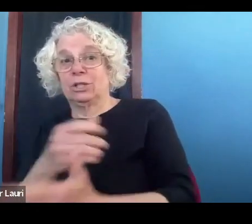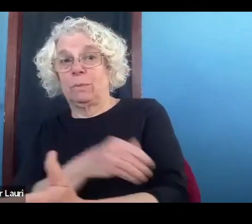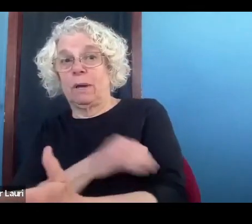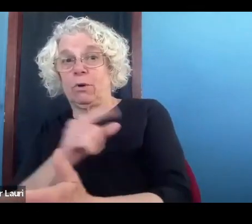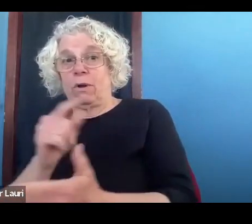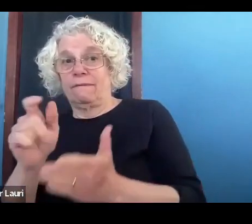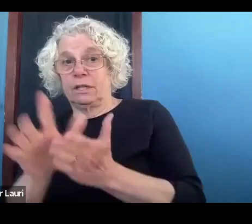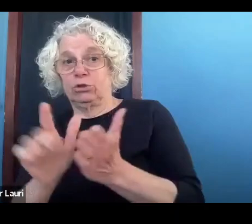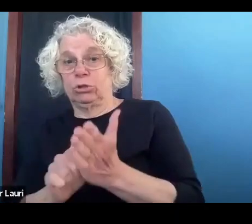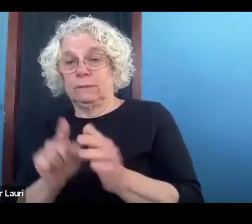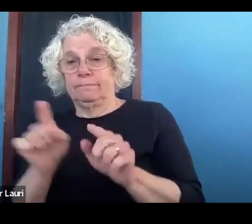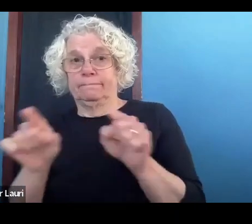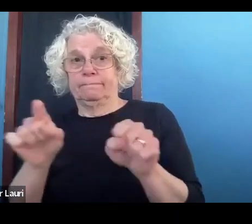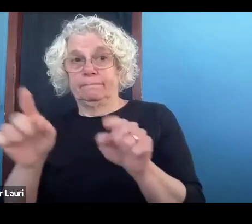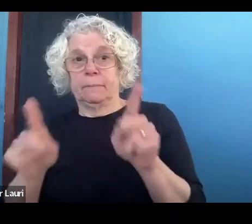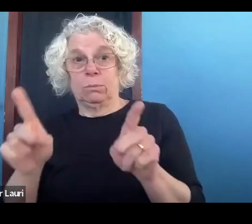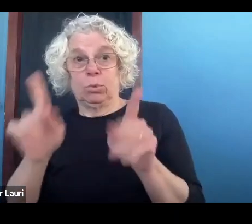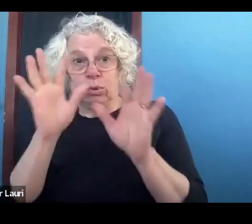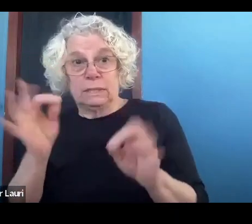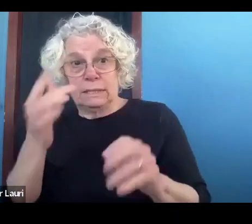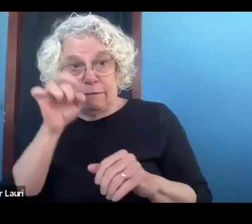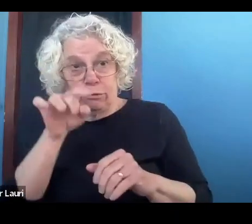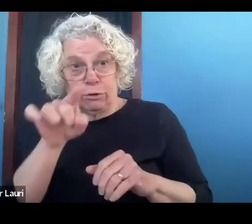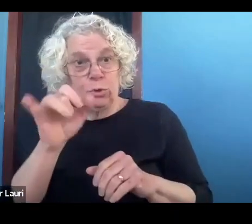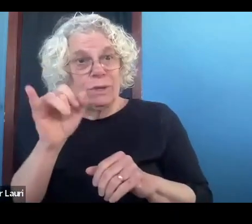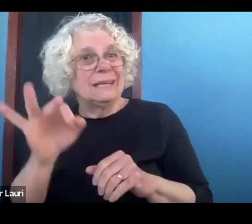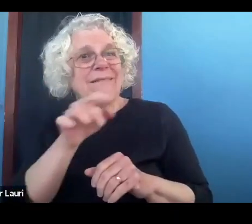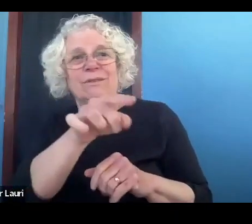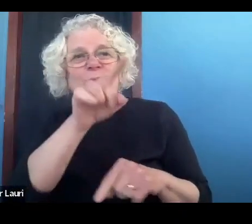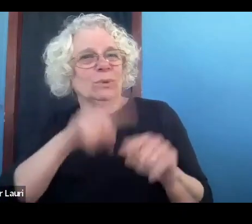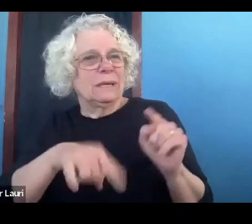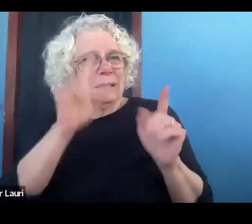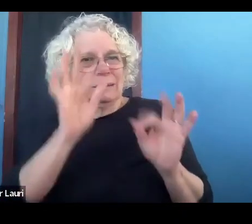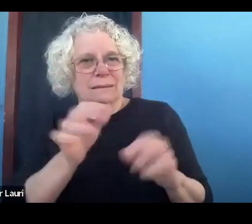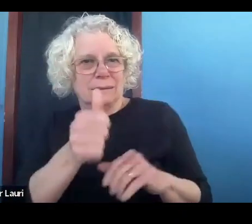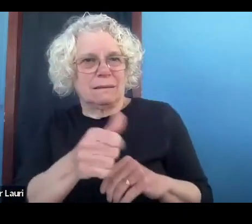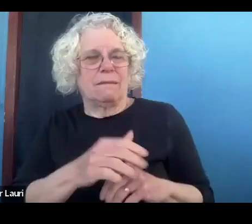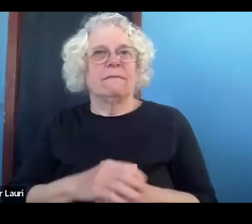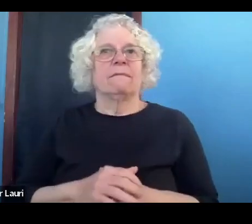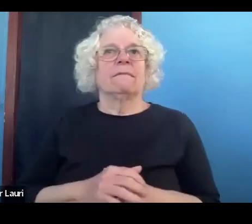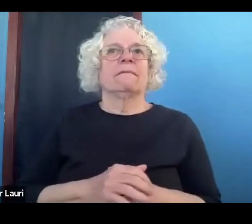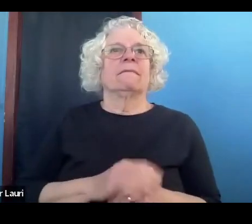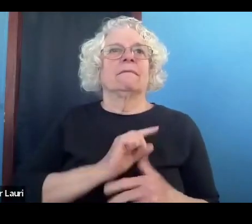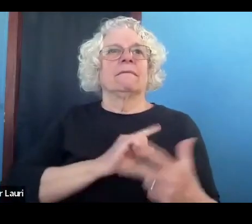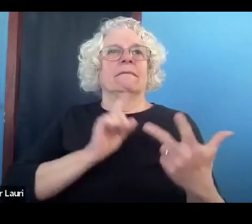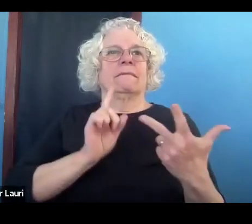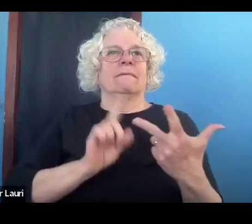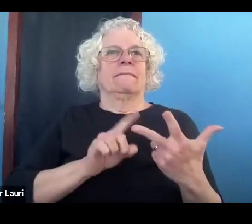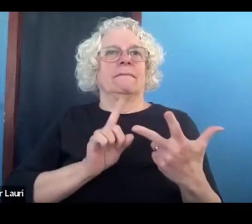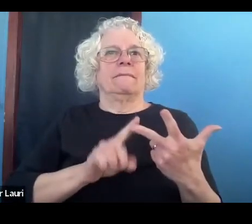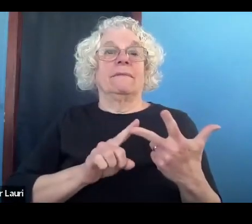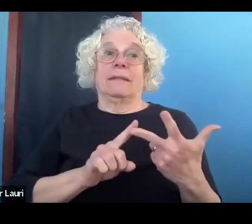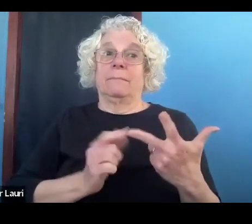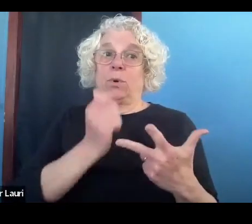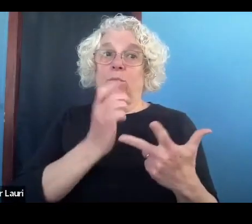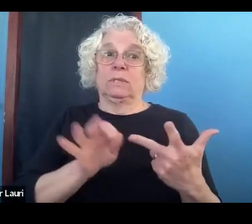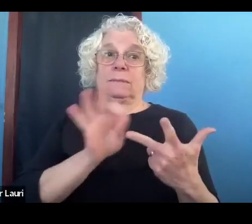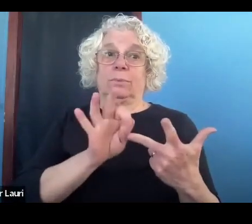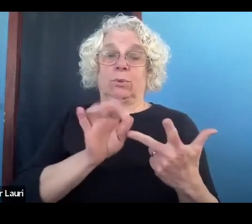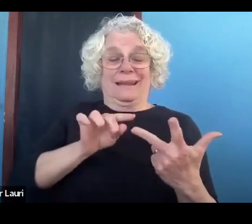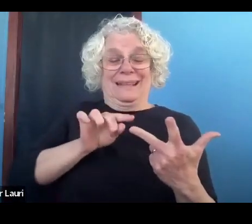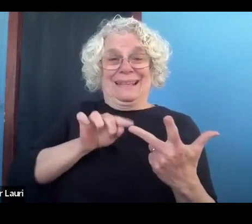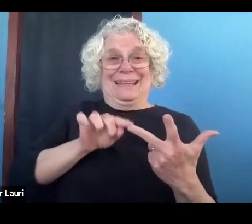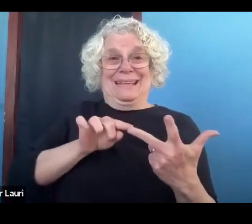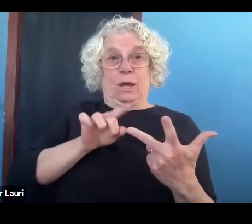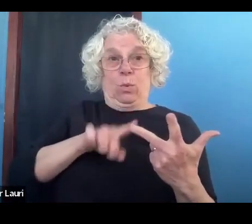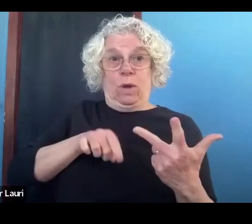is someone to make decisions for you if you are unable to do so. And three, most importantly, sharing